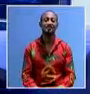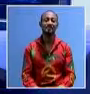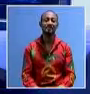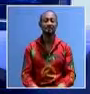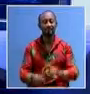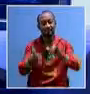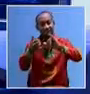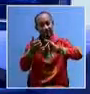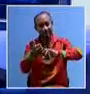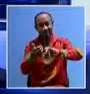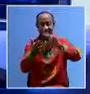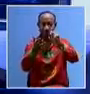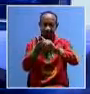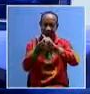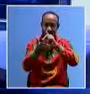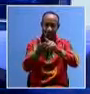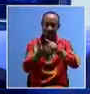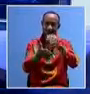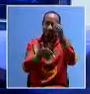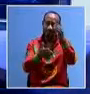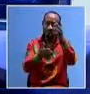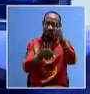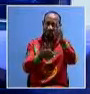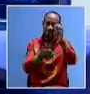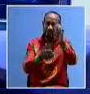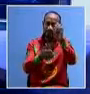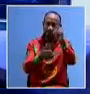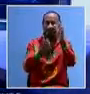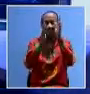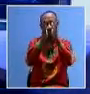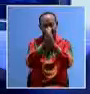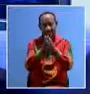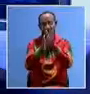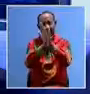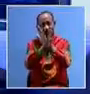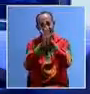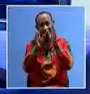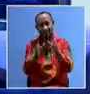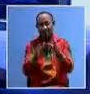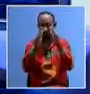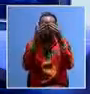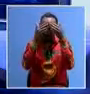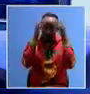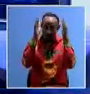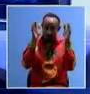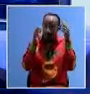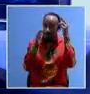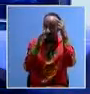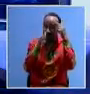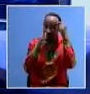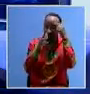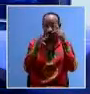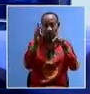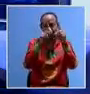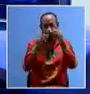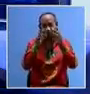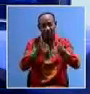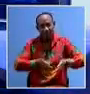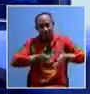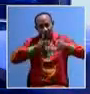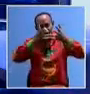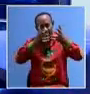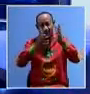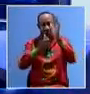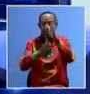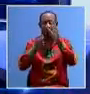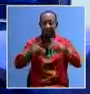Socialist Party President Fred Membe has called on Zambians to keep alive the memories of the people who sacrificed their lives